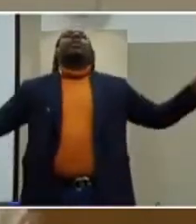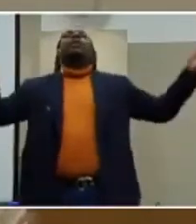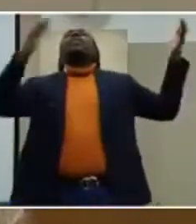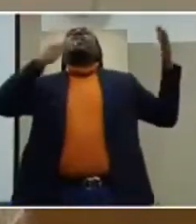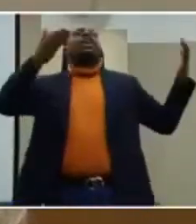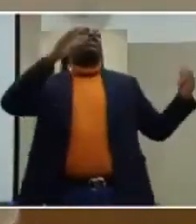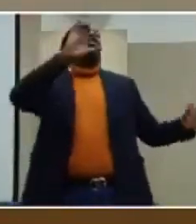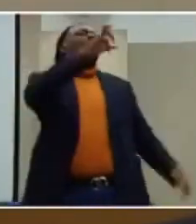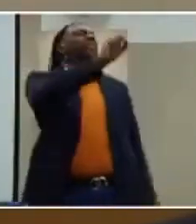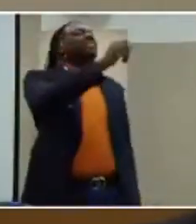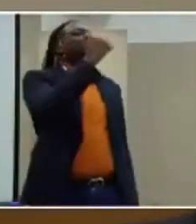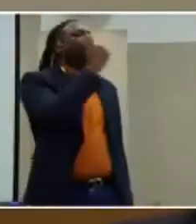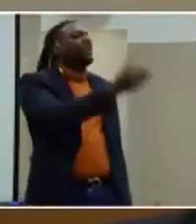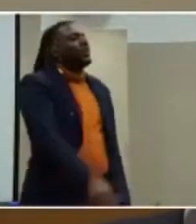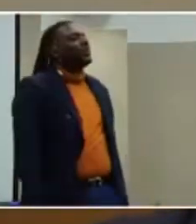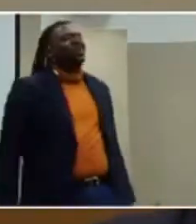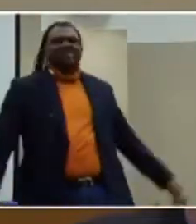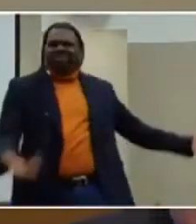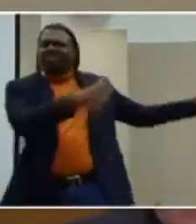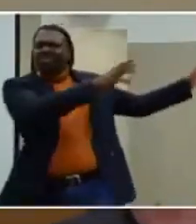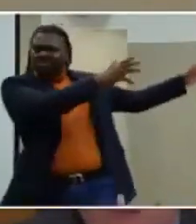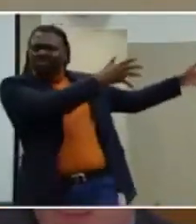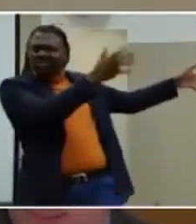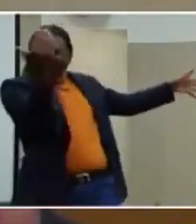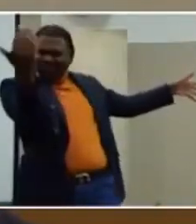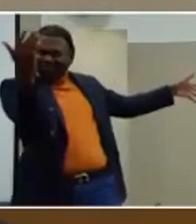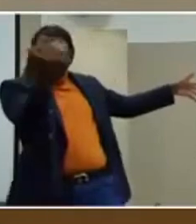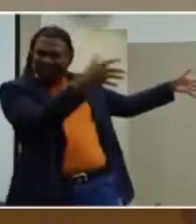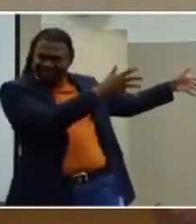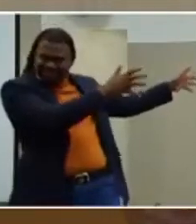Chris and Sachi. Yes, let's give them a round of applause.